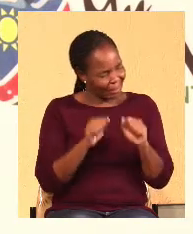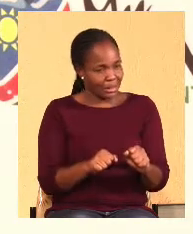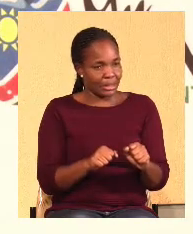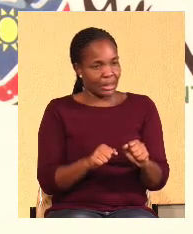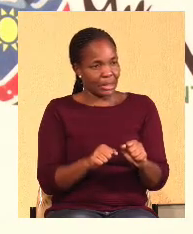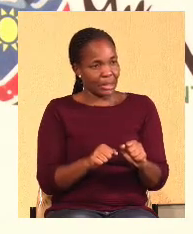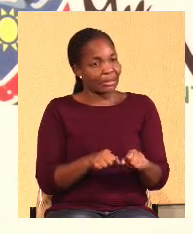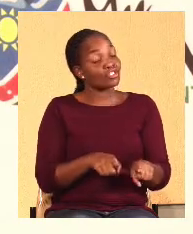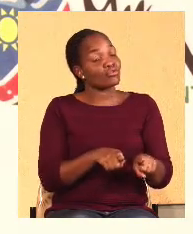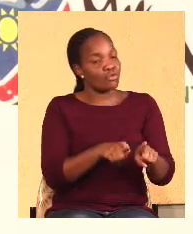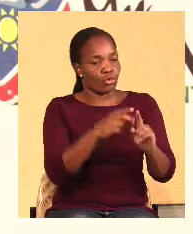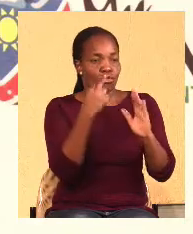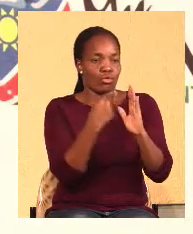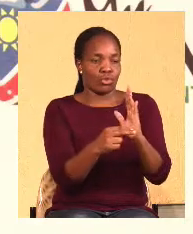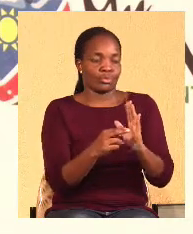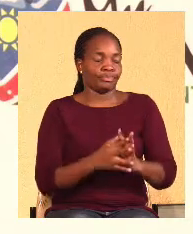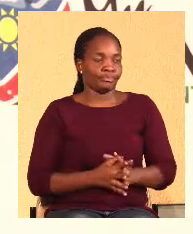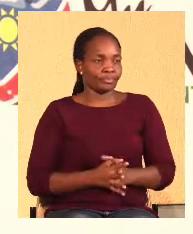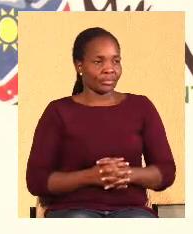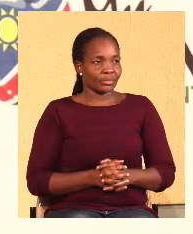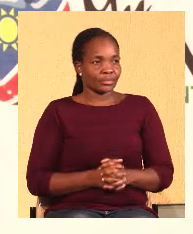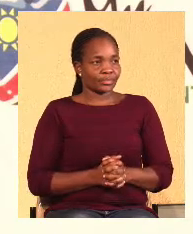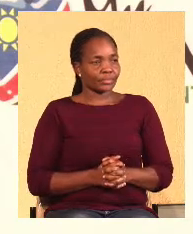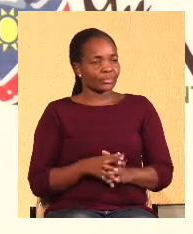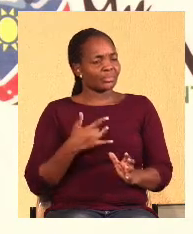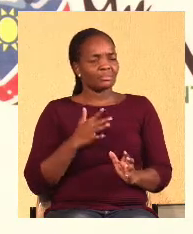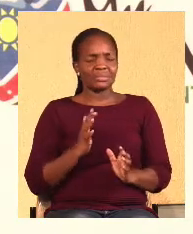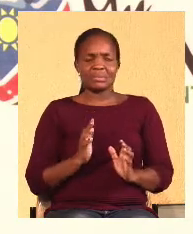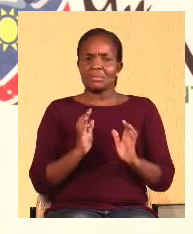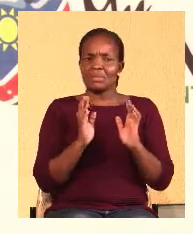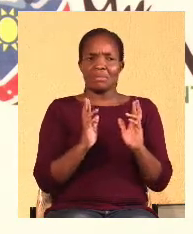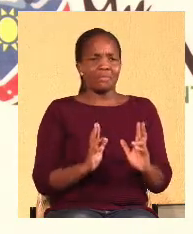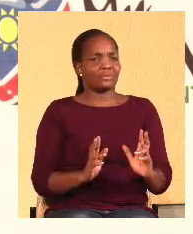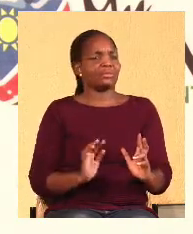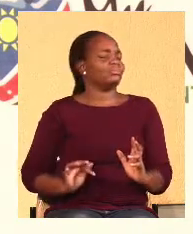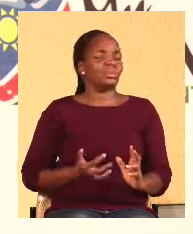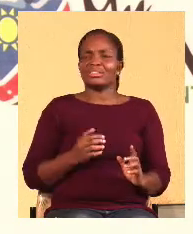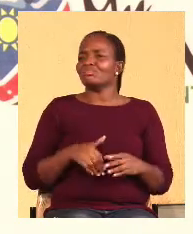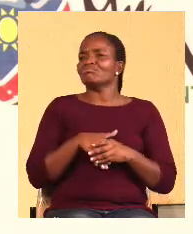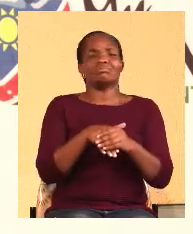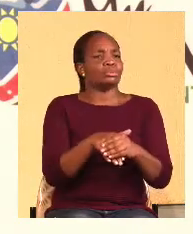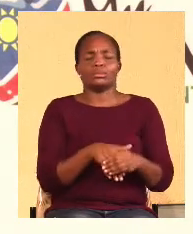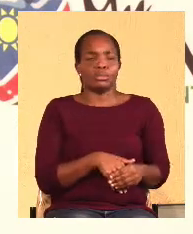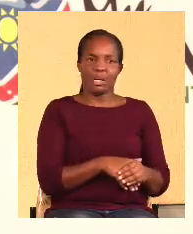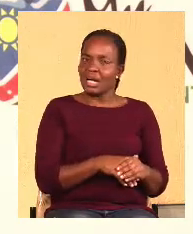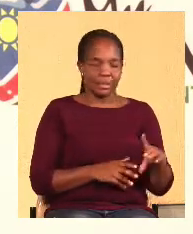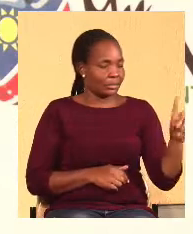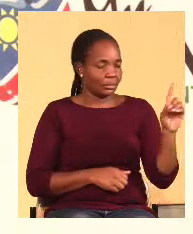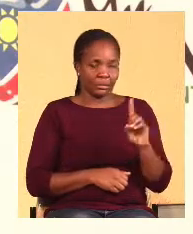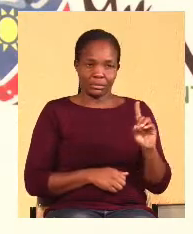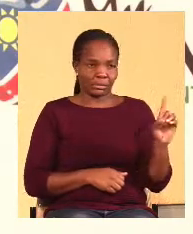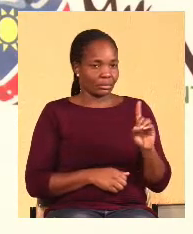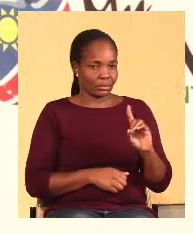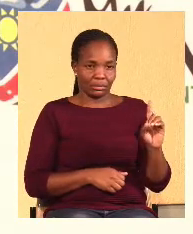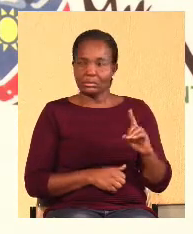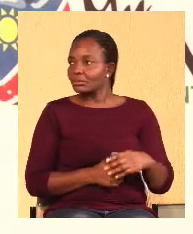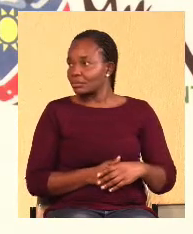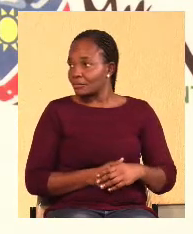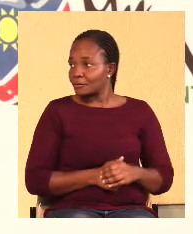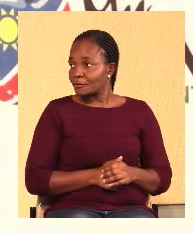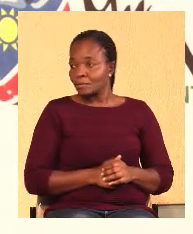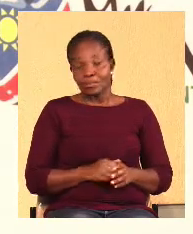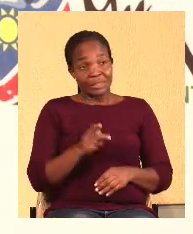subject to those provisions. But we don't want a situation where people just want to travel as if, you know, things are normal. And